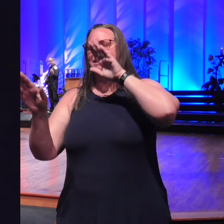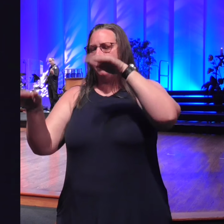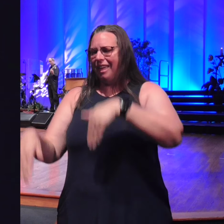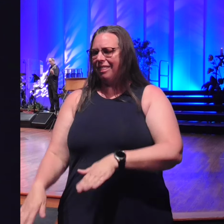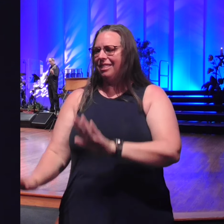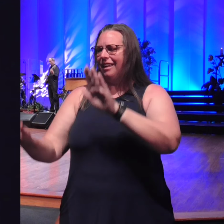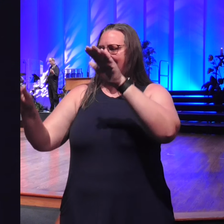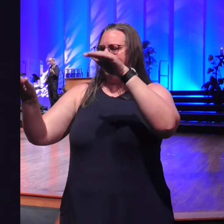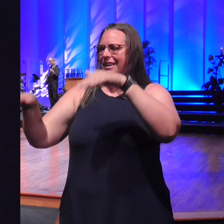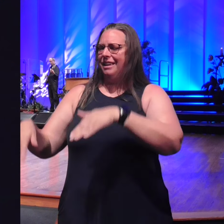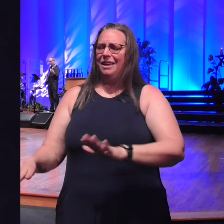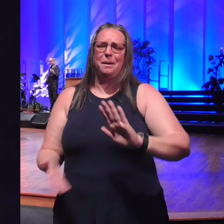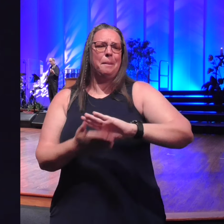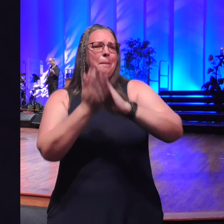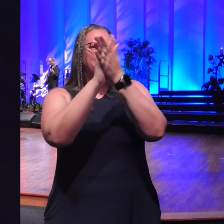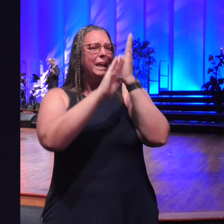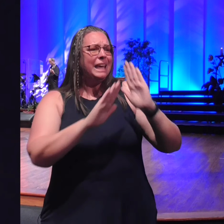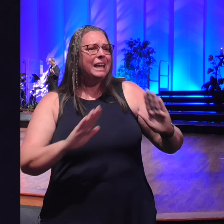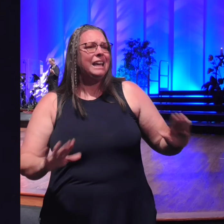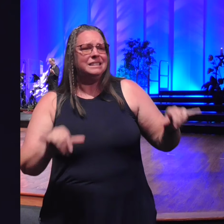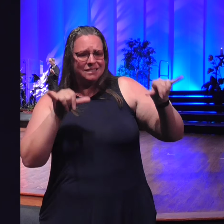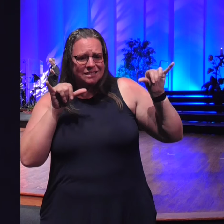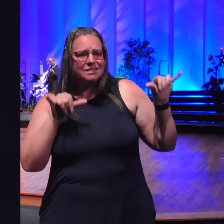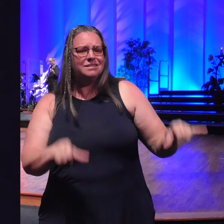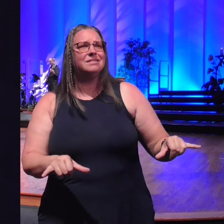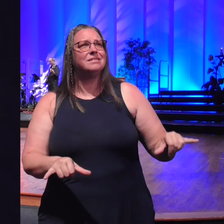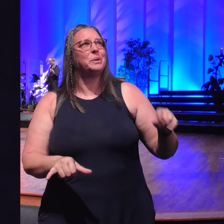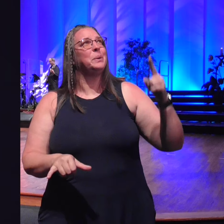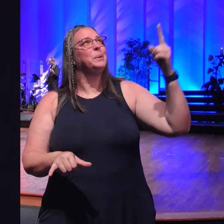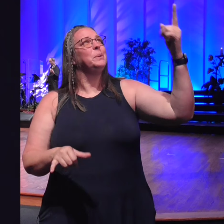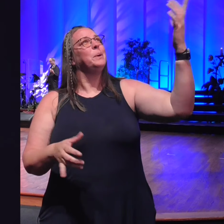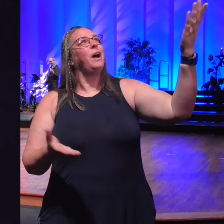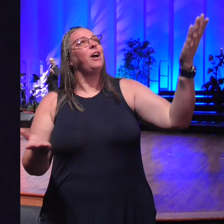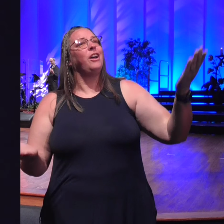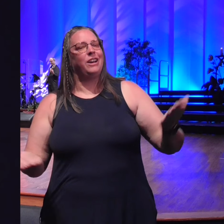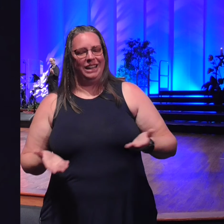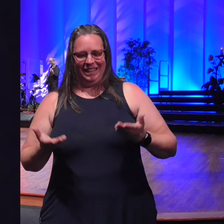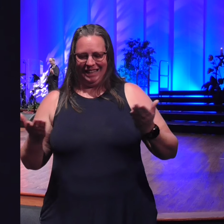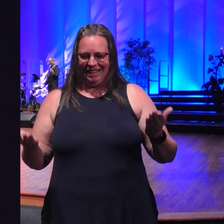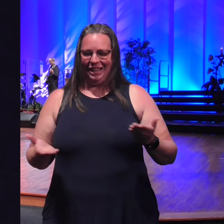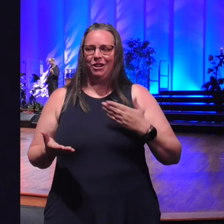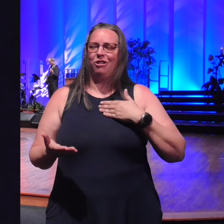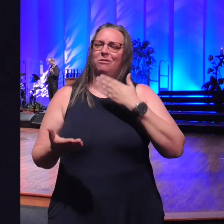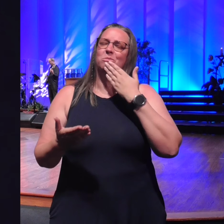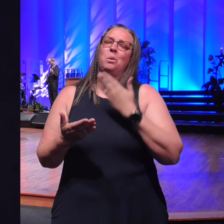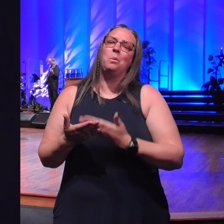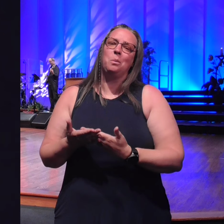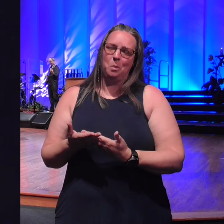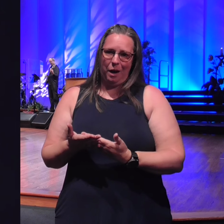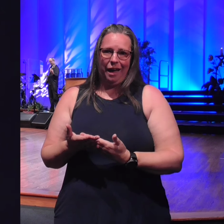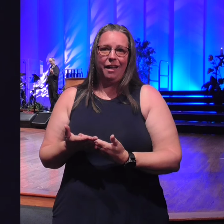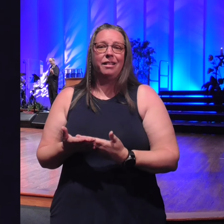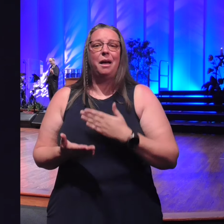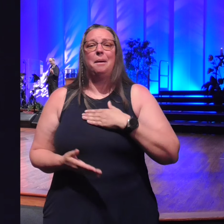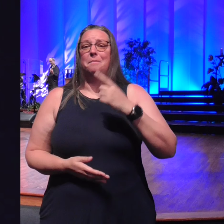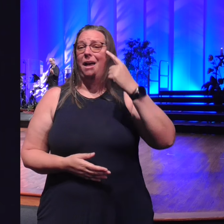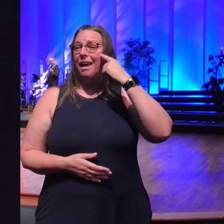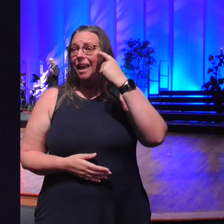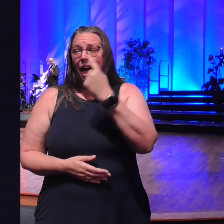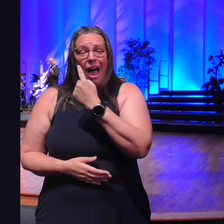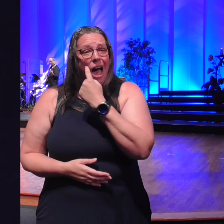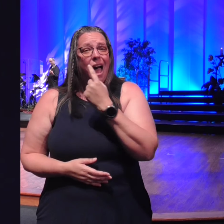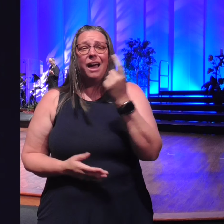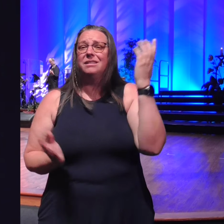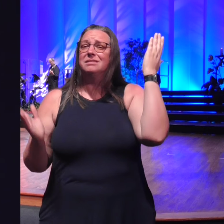still, you are here, so it is well. Even when my eyes can't see,